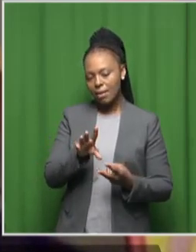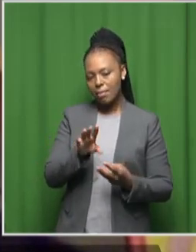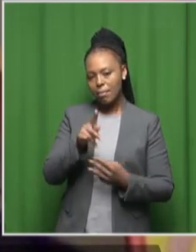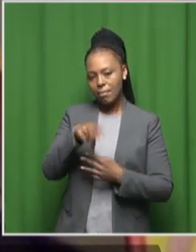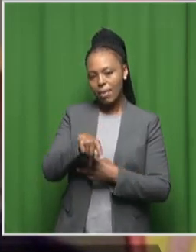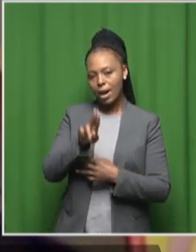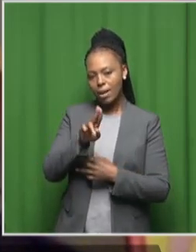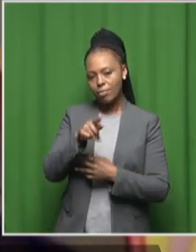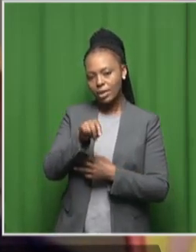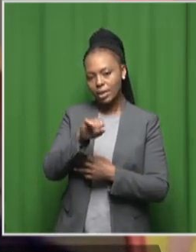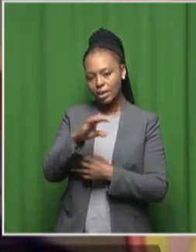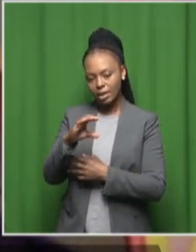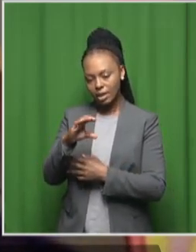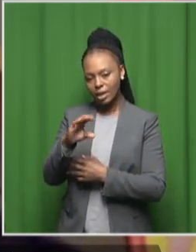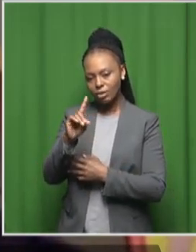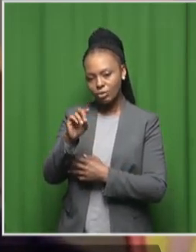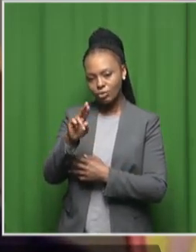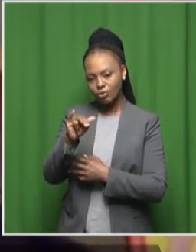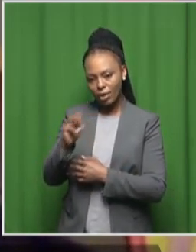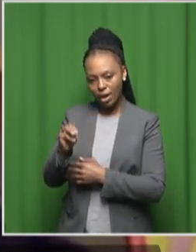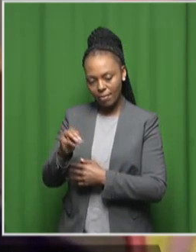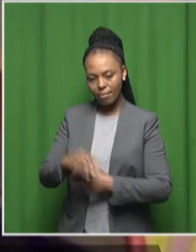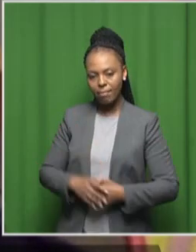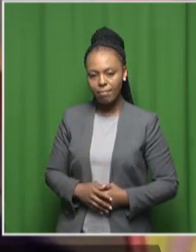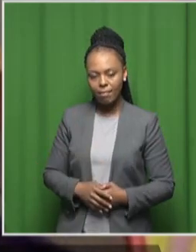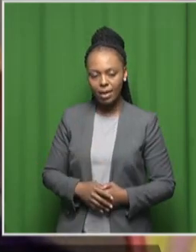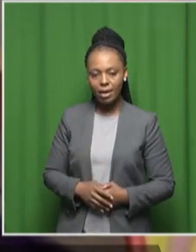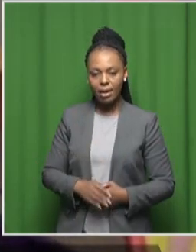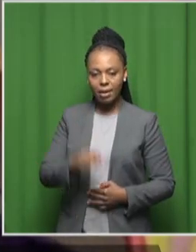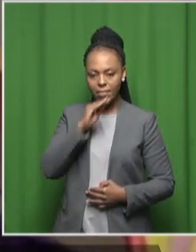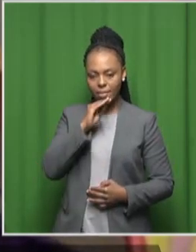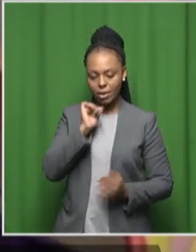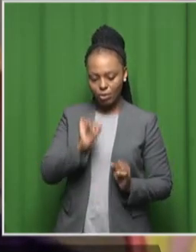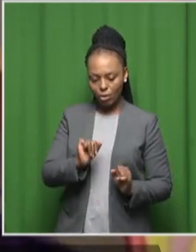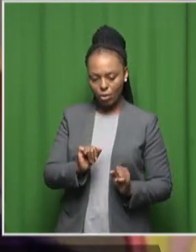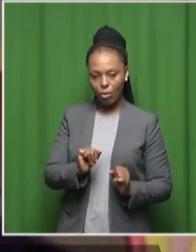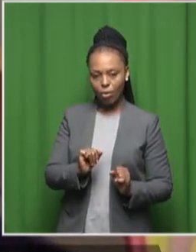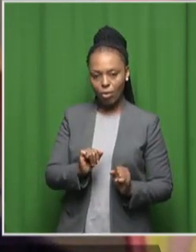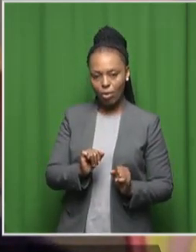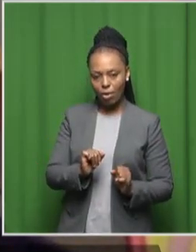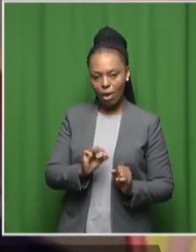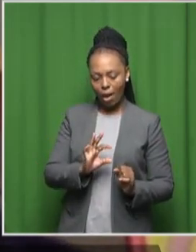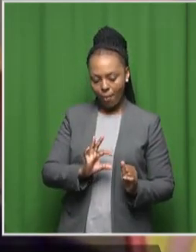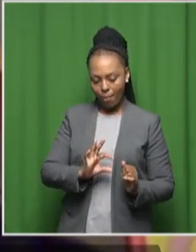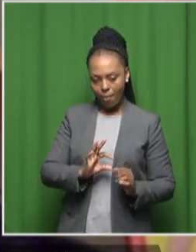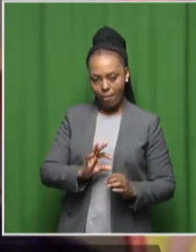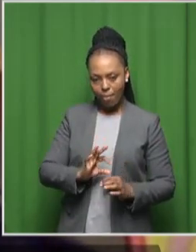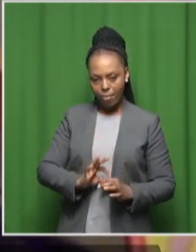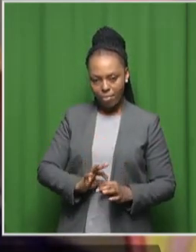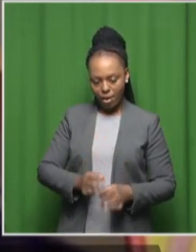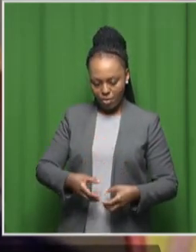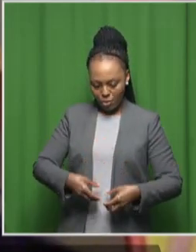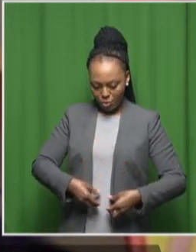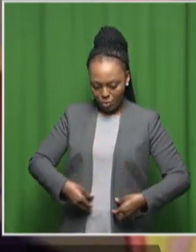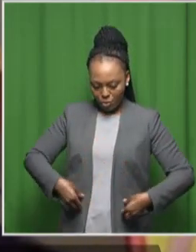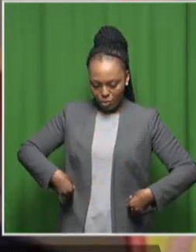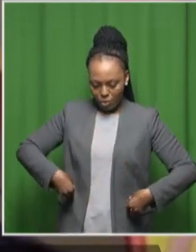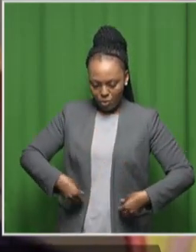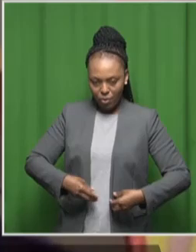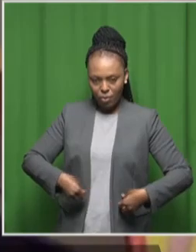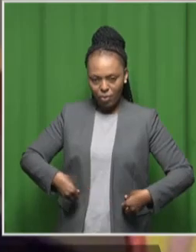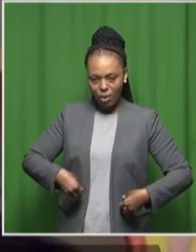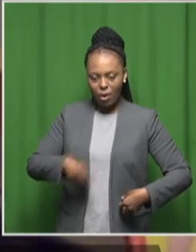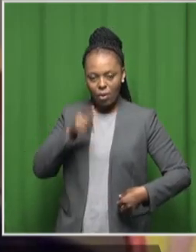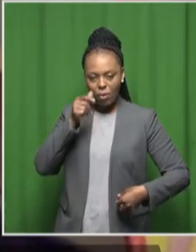if you imagine varicose veins in your pelvis, so the dysfunctional veins that are causing a lot of pain and discomfort, and you can imagine